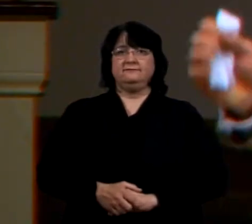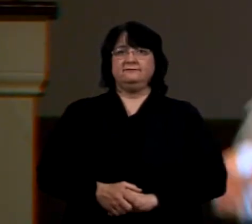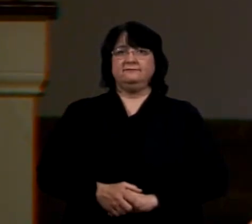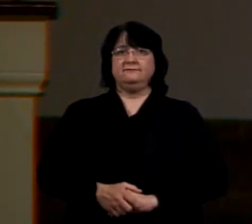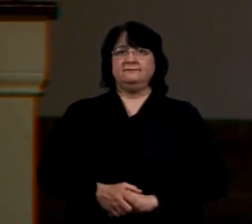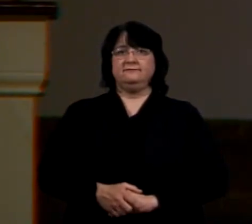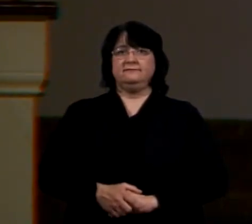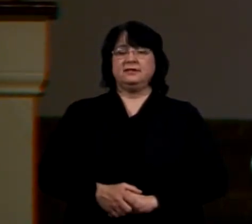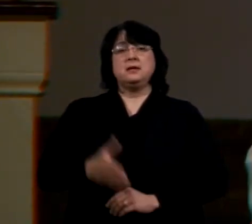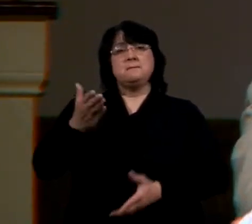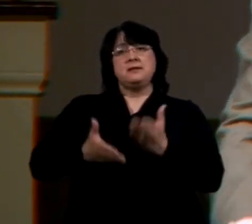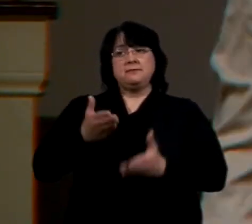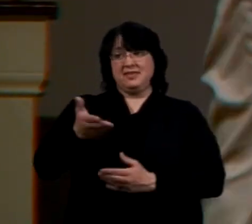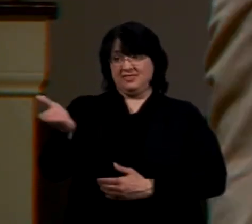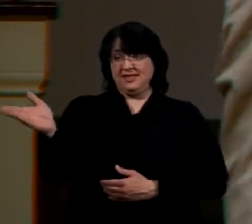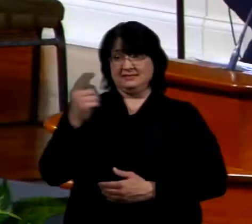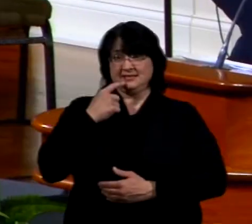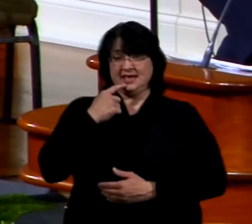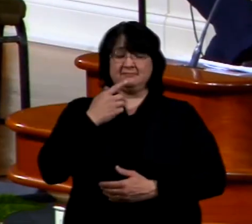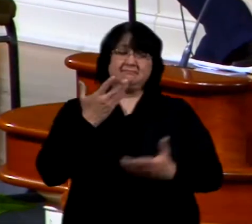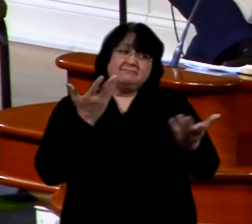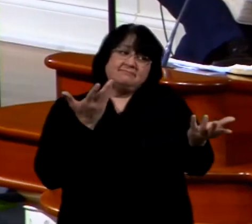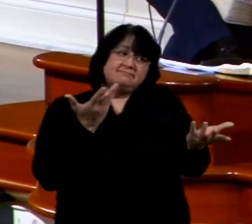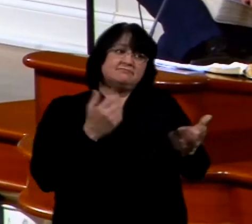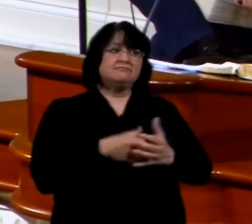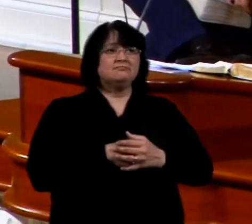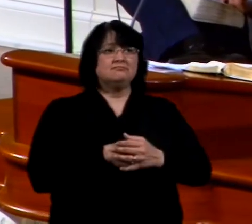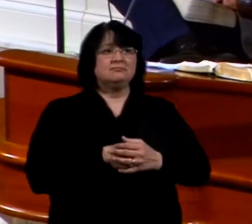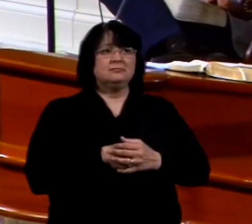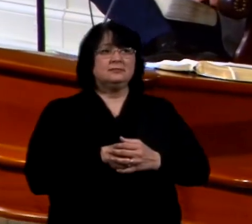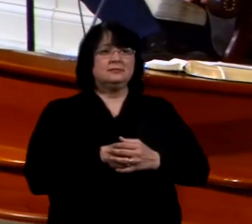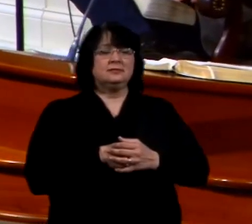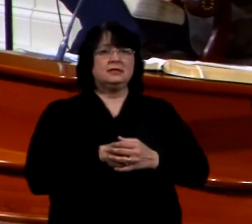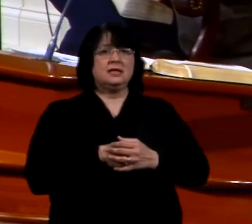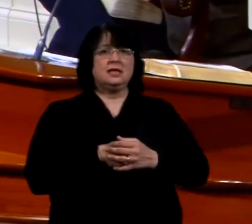Now, maybe they say to you, well, I get this all the time.